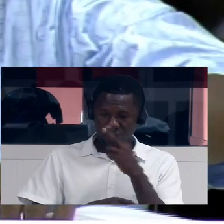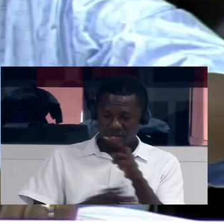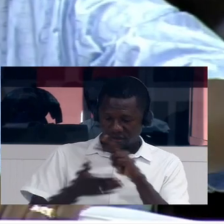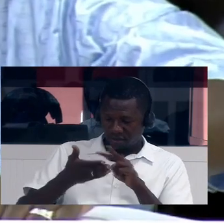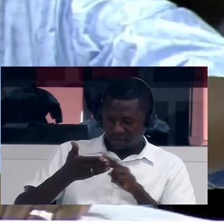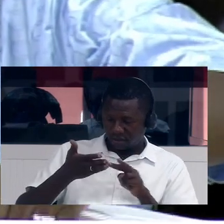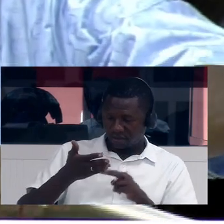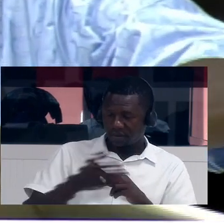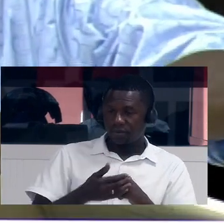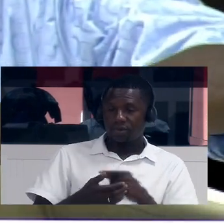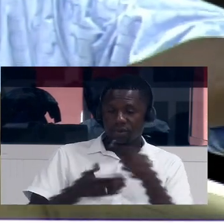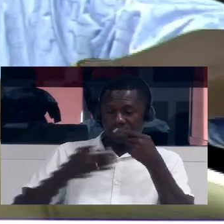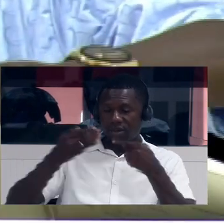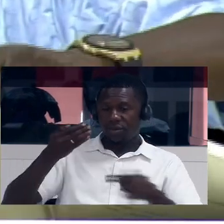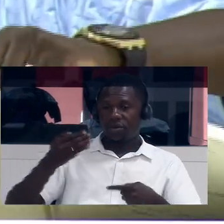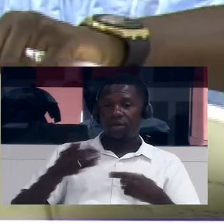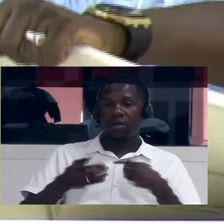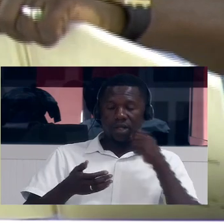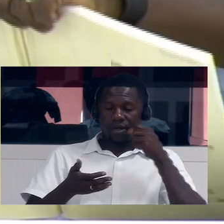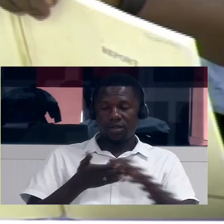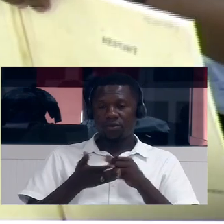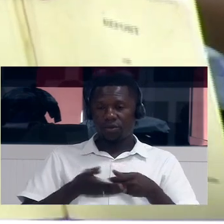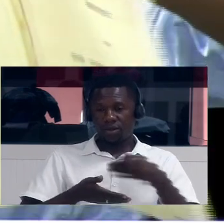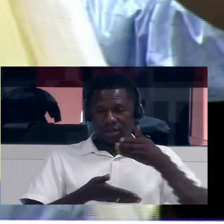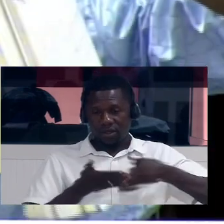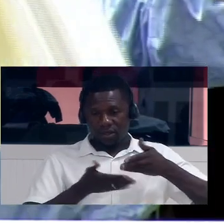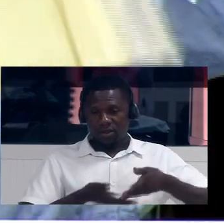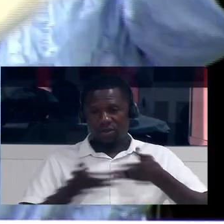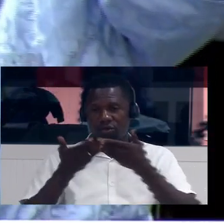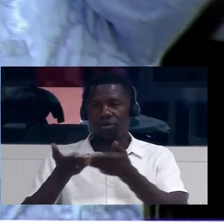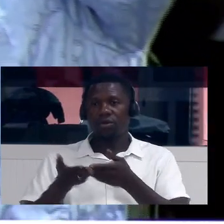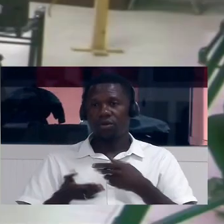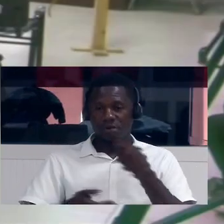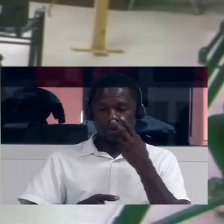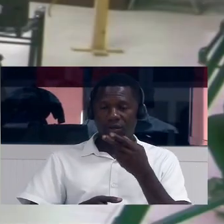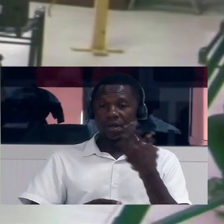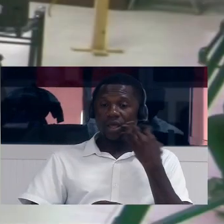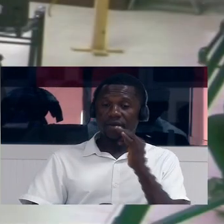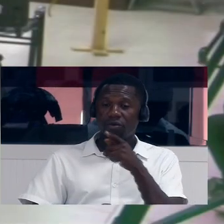at. These were letters that were addressed to you. I'll see whether you've received them.